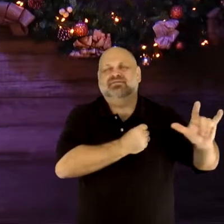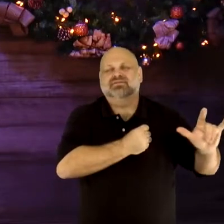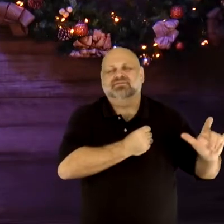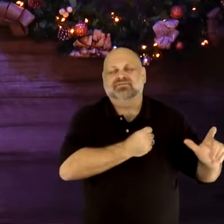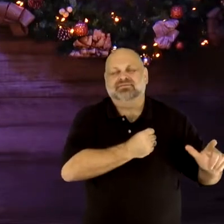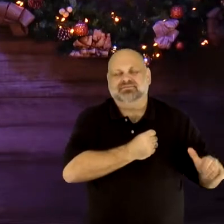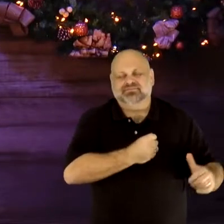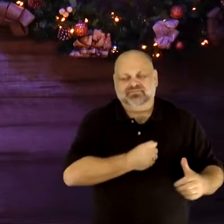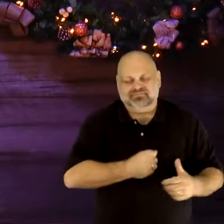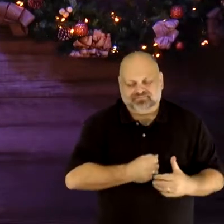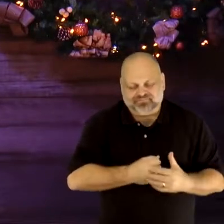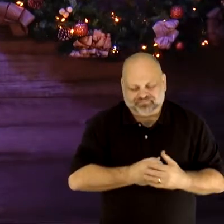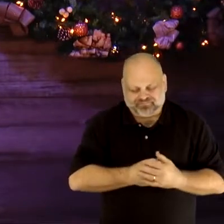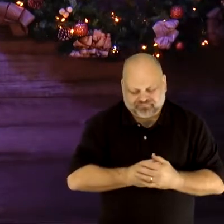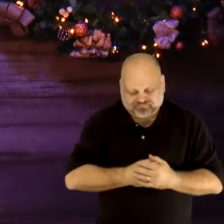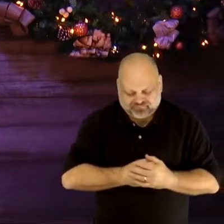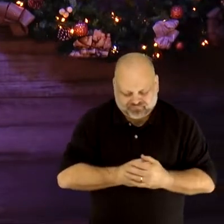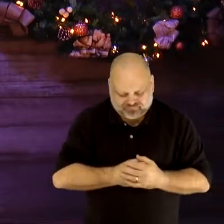loves.